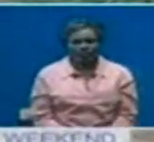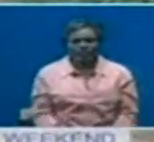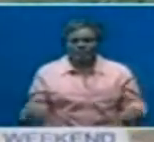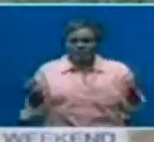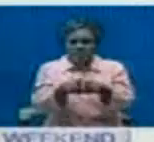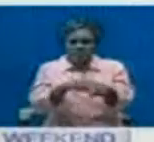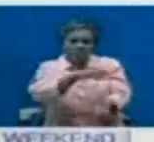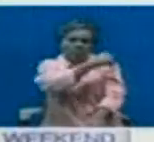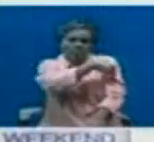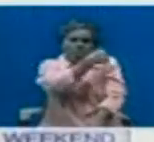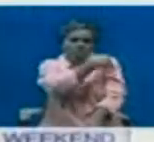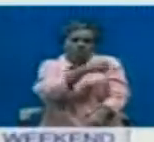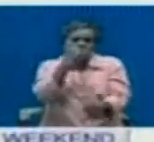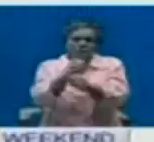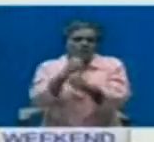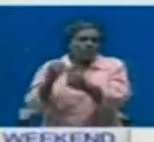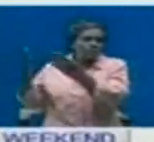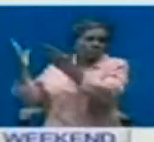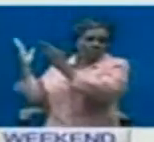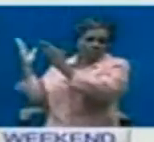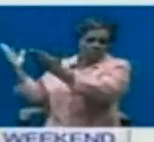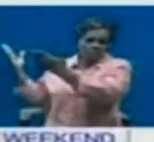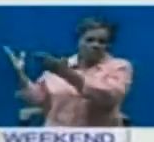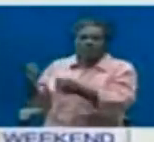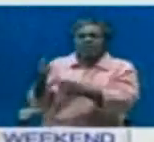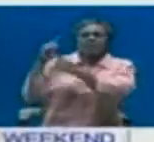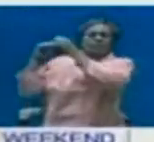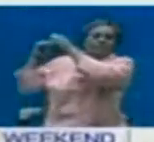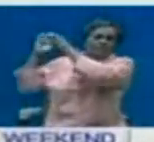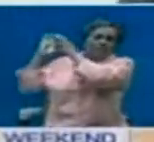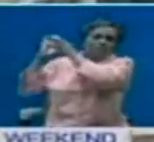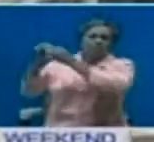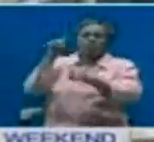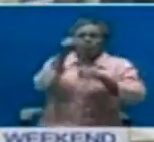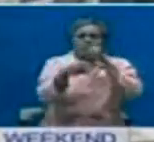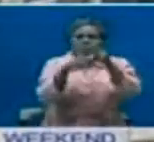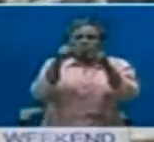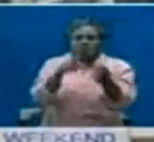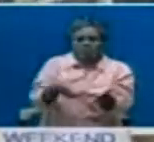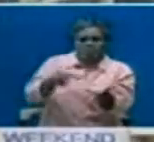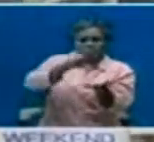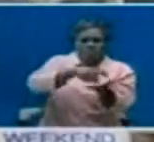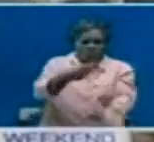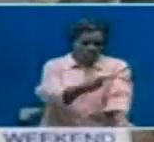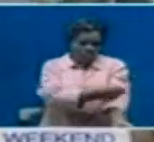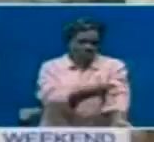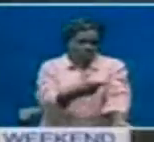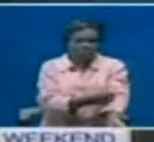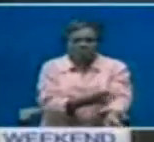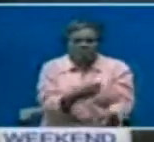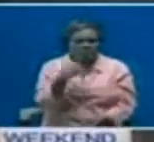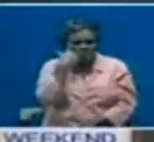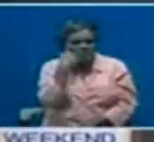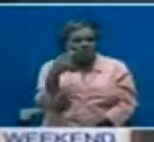According to Dr. Muchema, who worked at Marilal Hospital, the traditional treatment is to blame for the growing cases of drug-resistant gonorrhea.